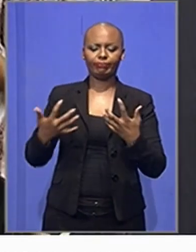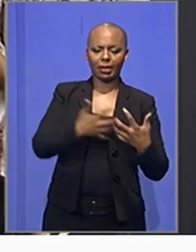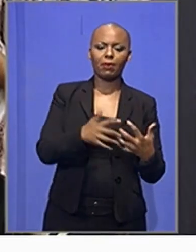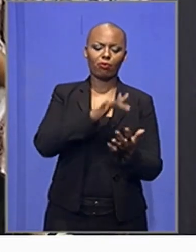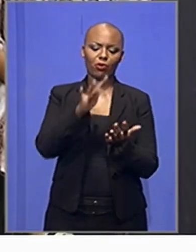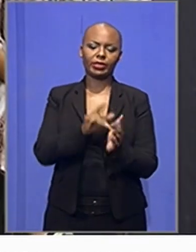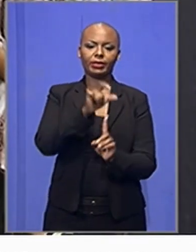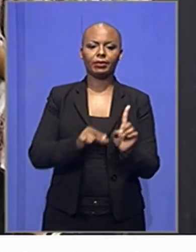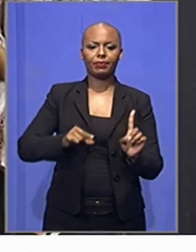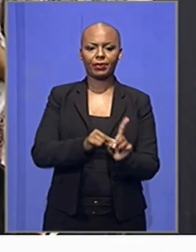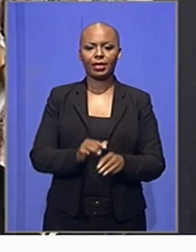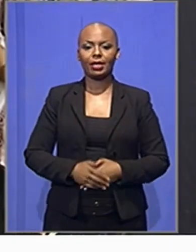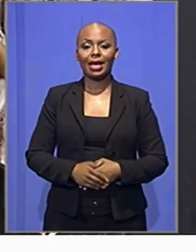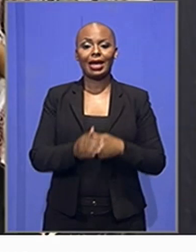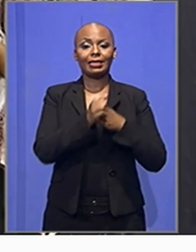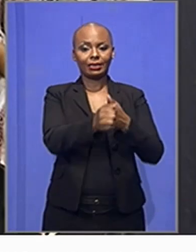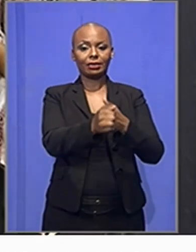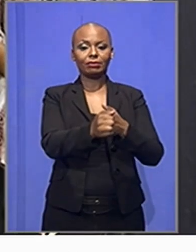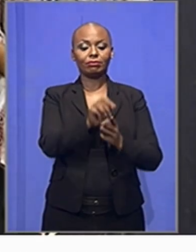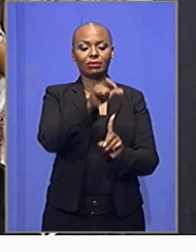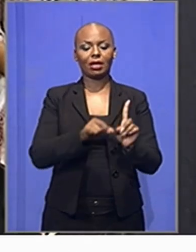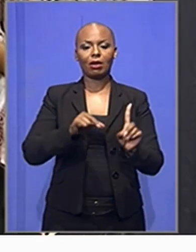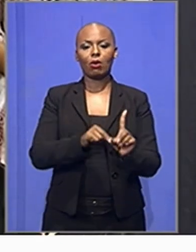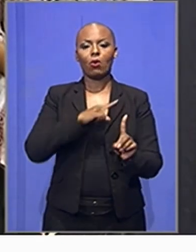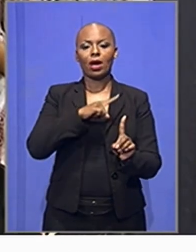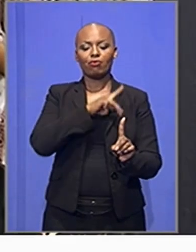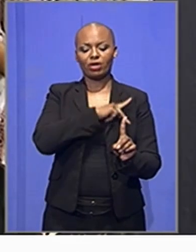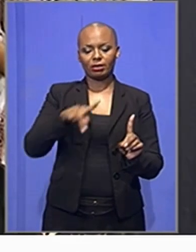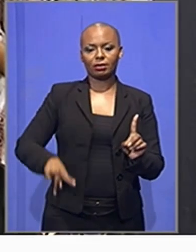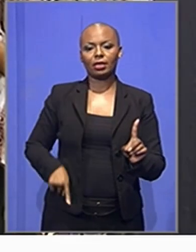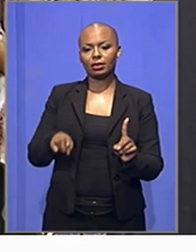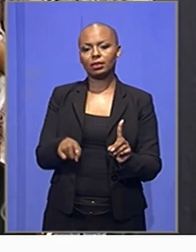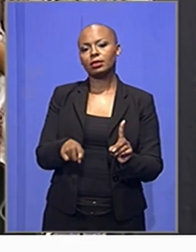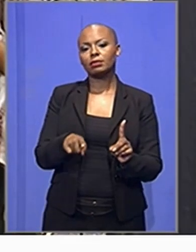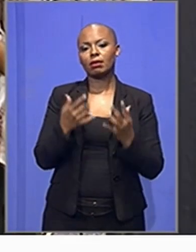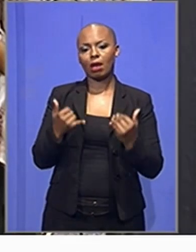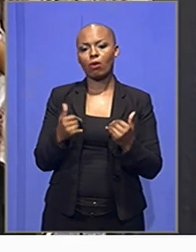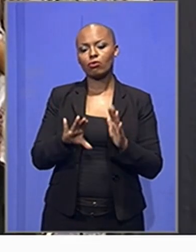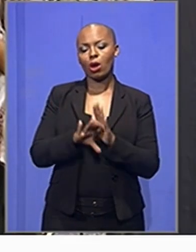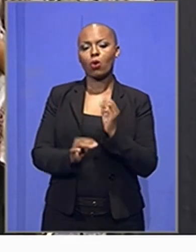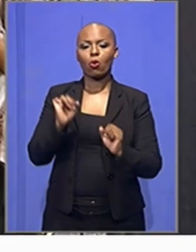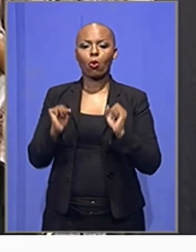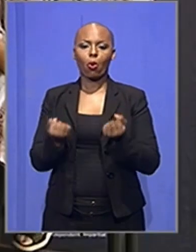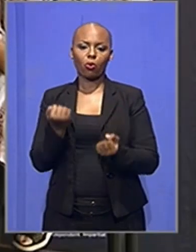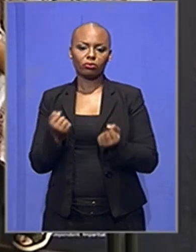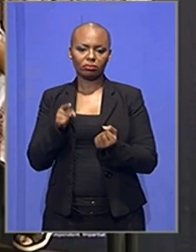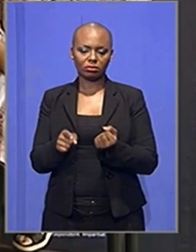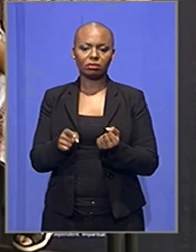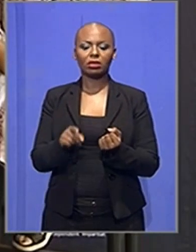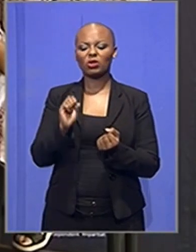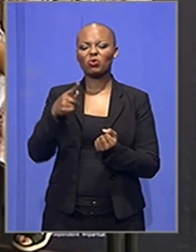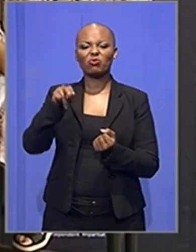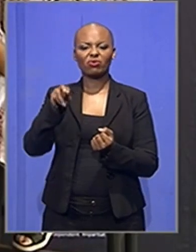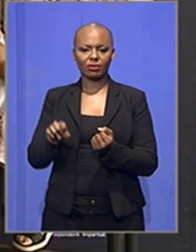her leadership role, coming in as president of the Supreme Court of Appeal, it was apparently a very difficult court, and